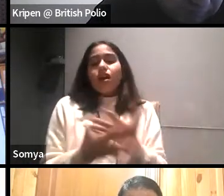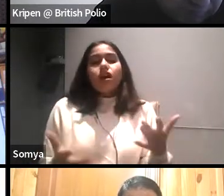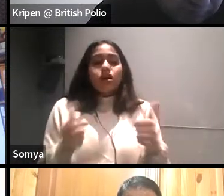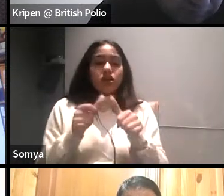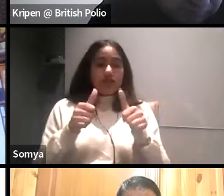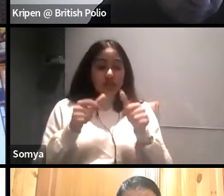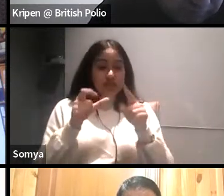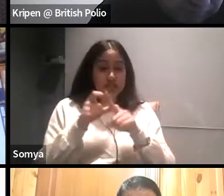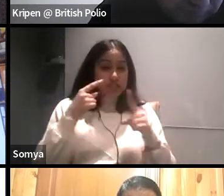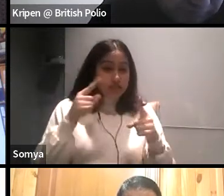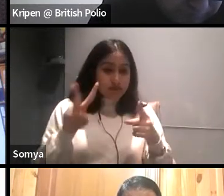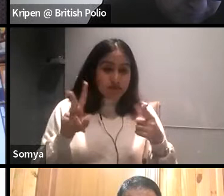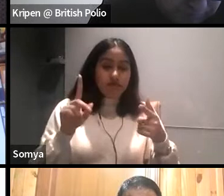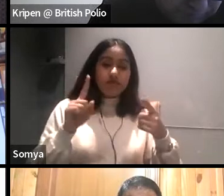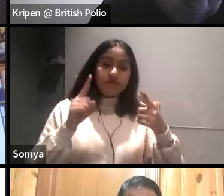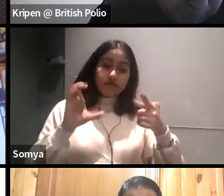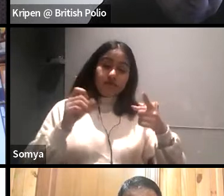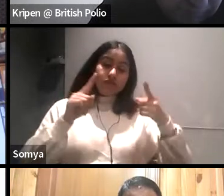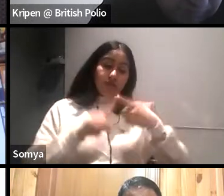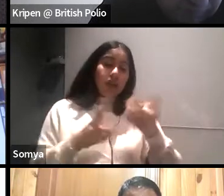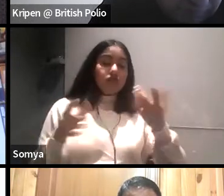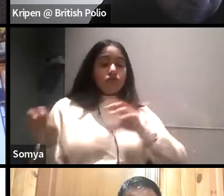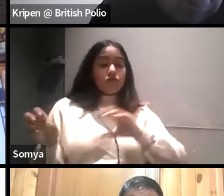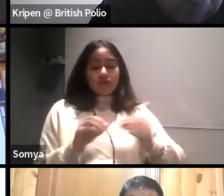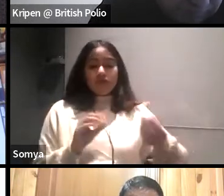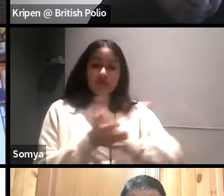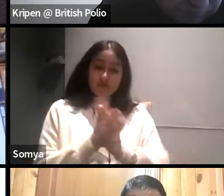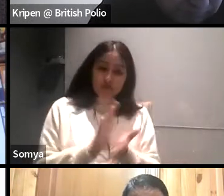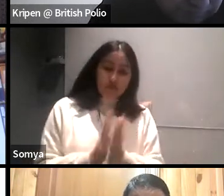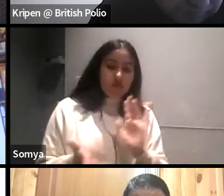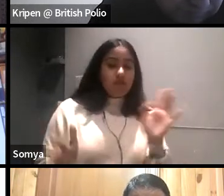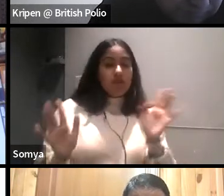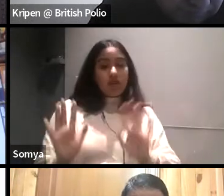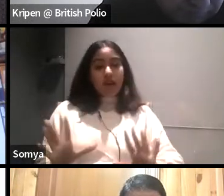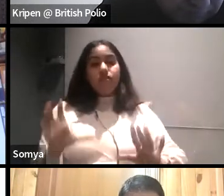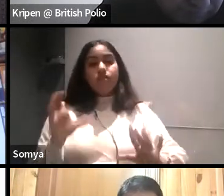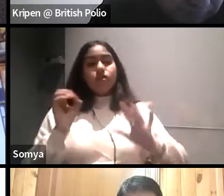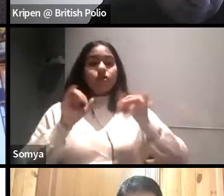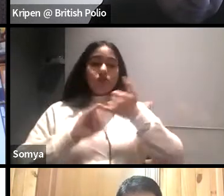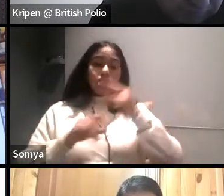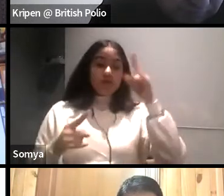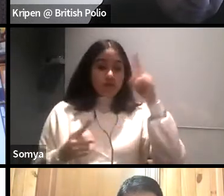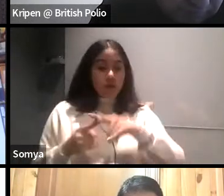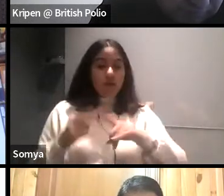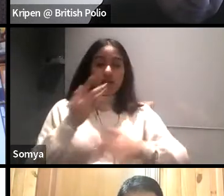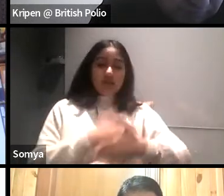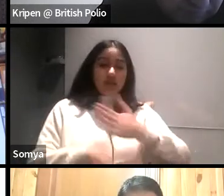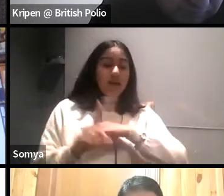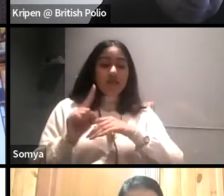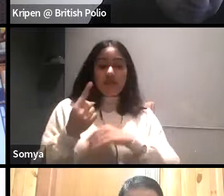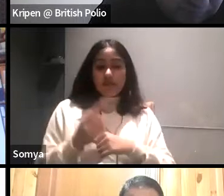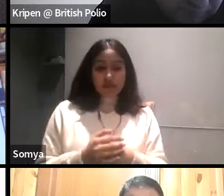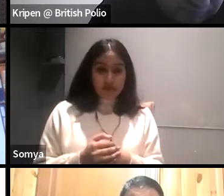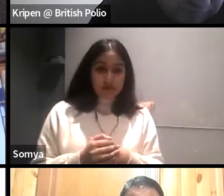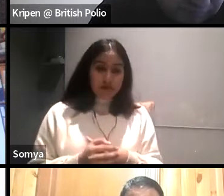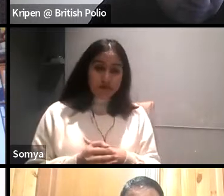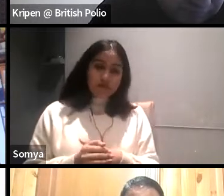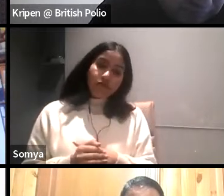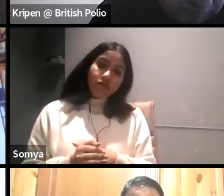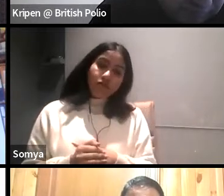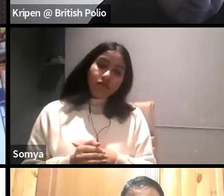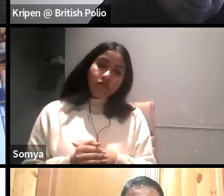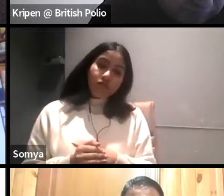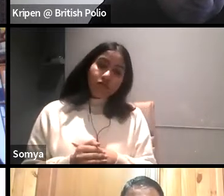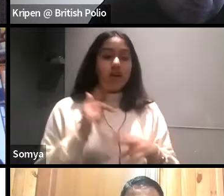devices or other mobility challenges or accommodation challenges or cost to disability that needs to be looked out